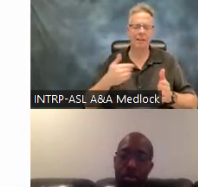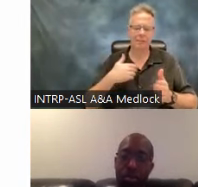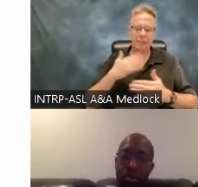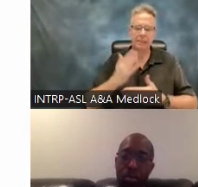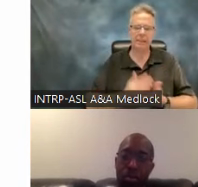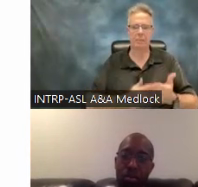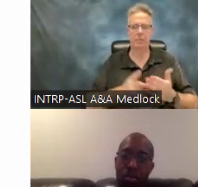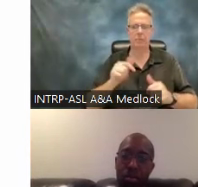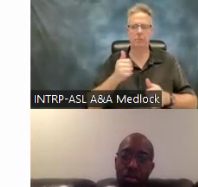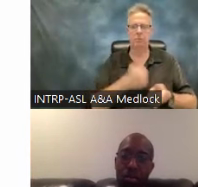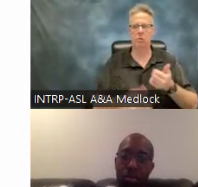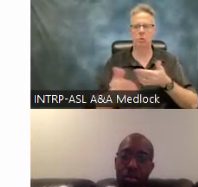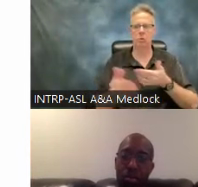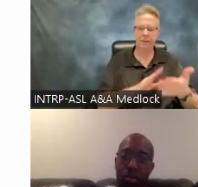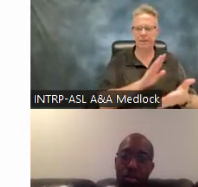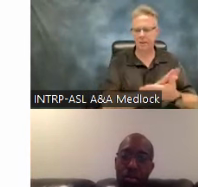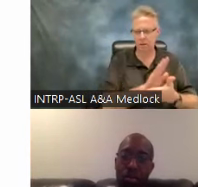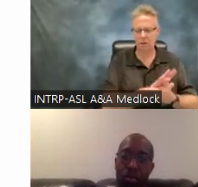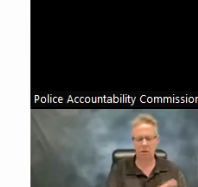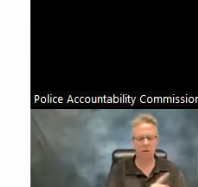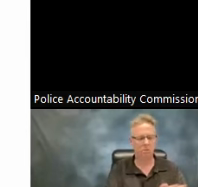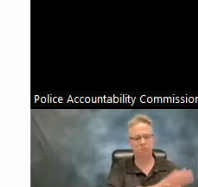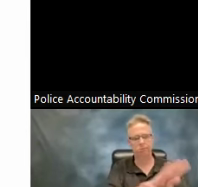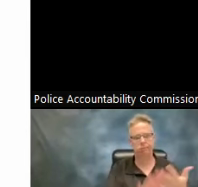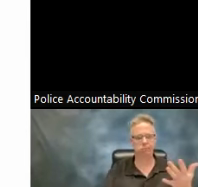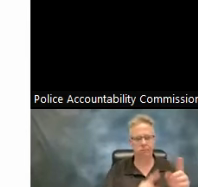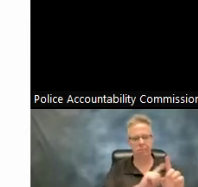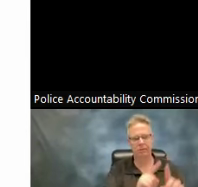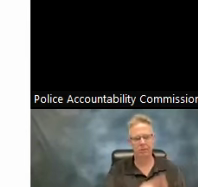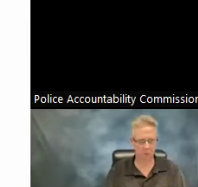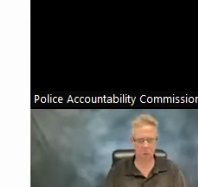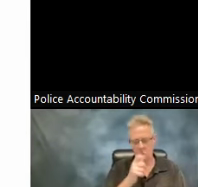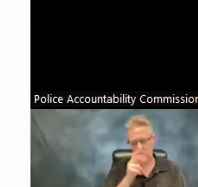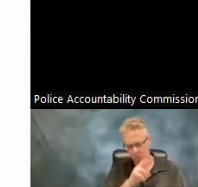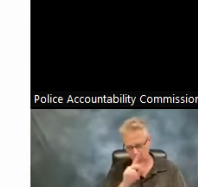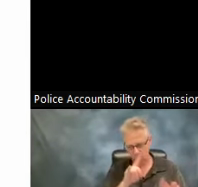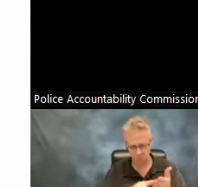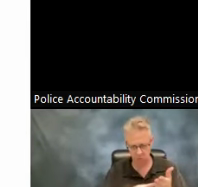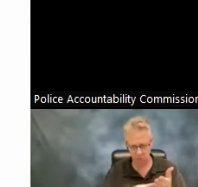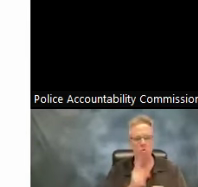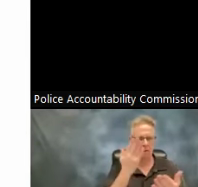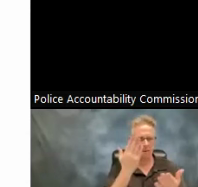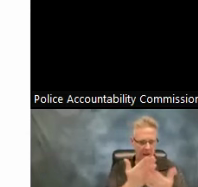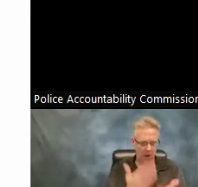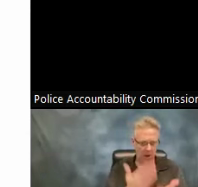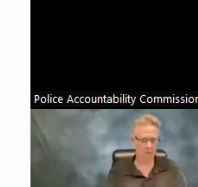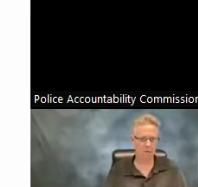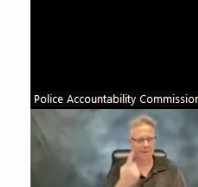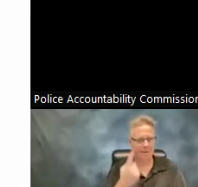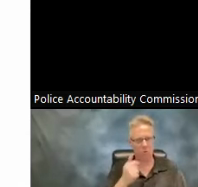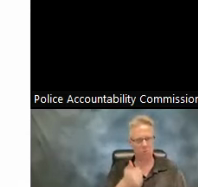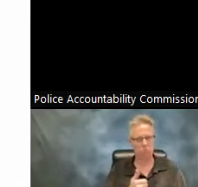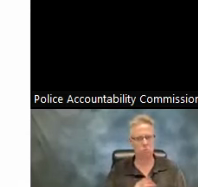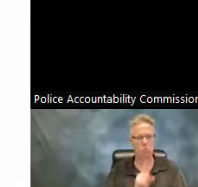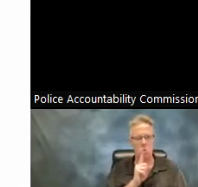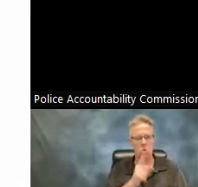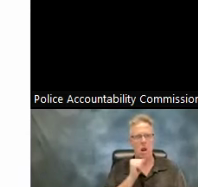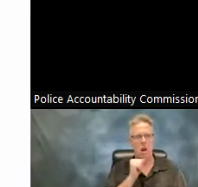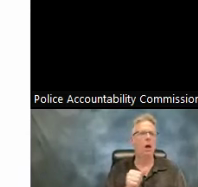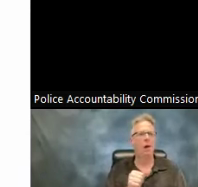and services and academics and all sorts of folks who verify media for authenticity. And